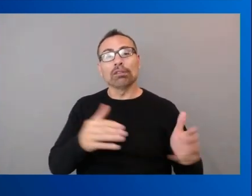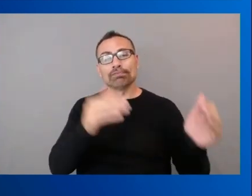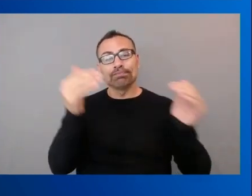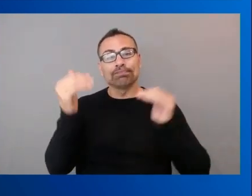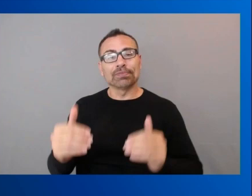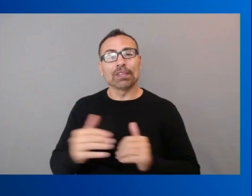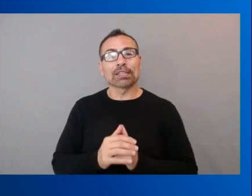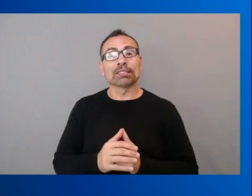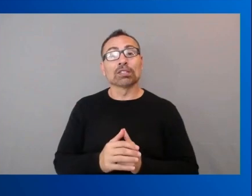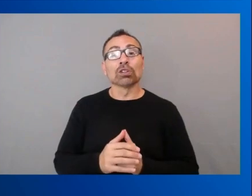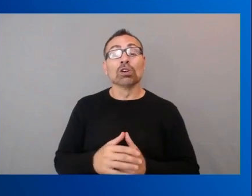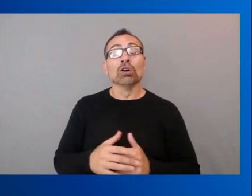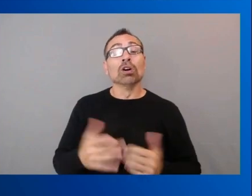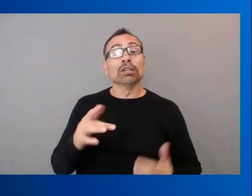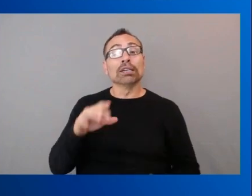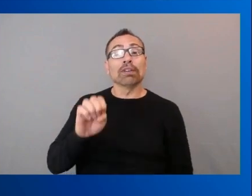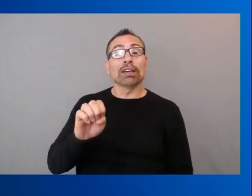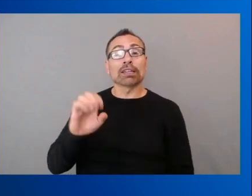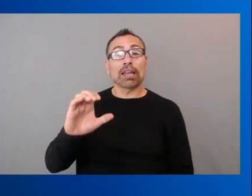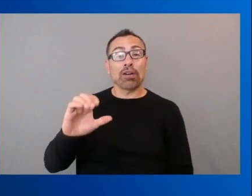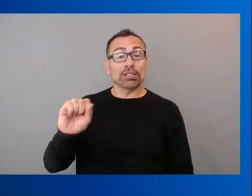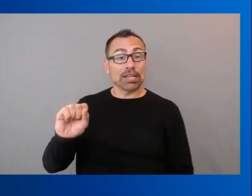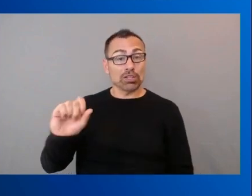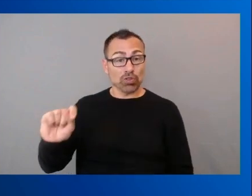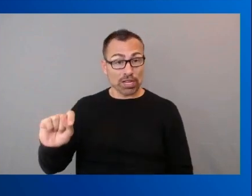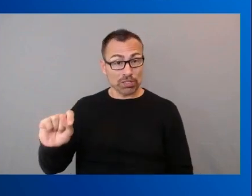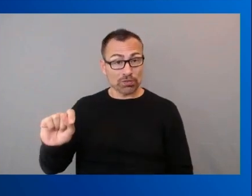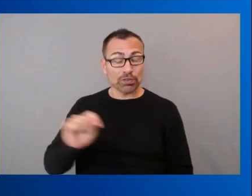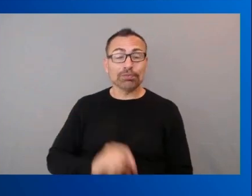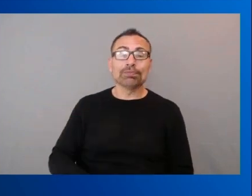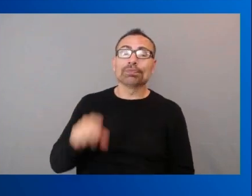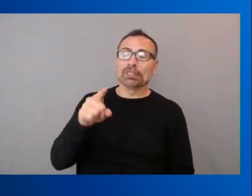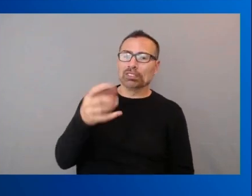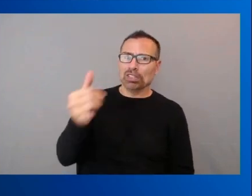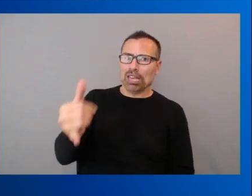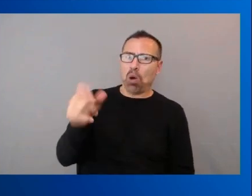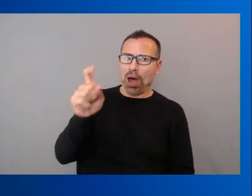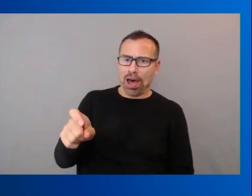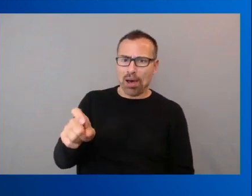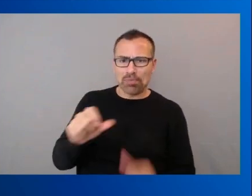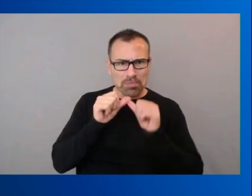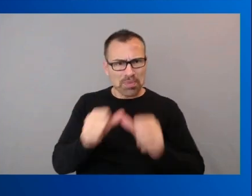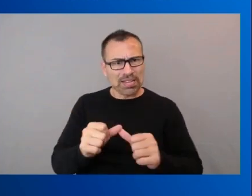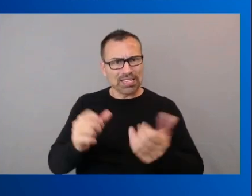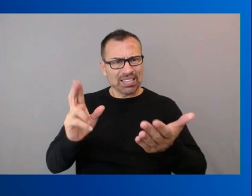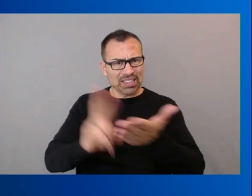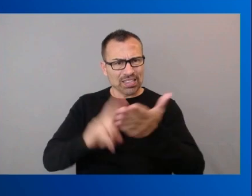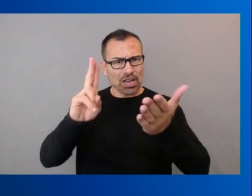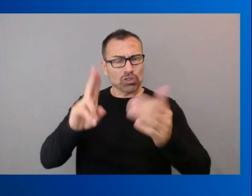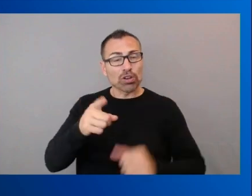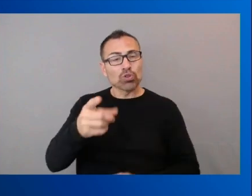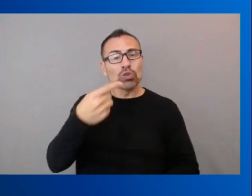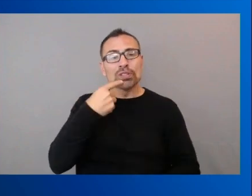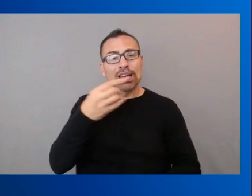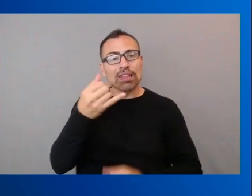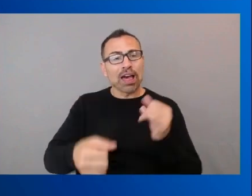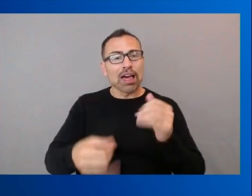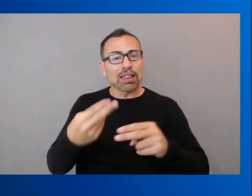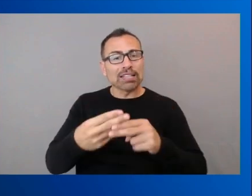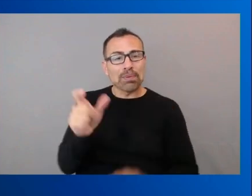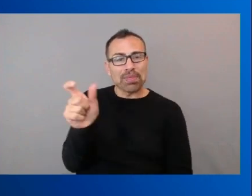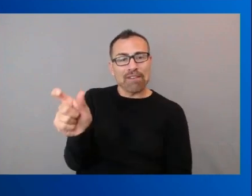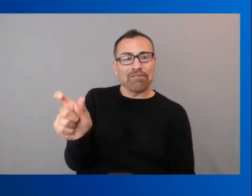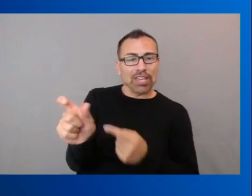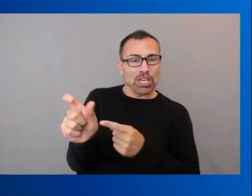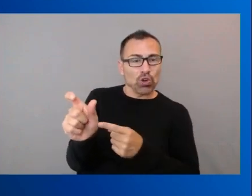here is the contracts are bigger. So me as a producer, I have to maintain this contract. As you just said, that last name, right? That field there is, if I change this in